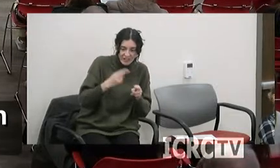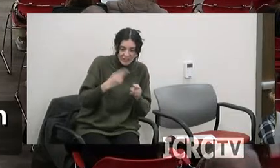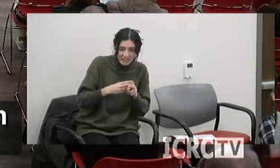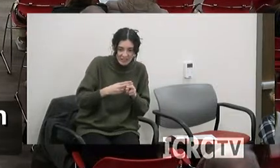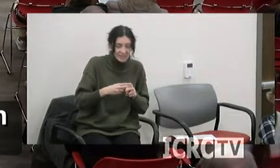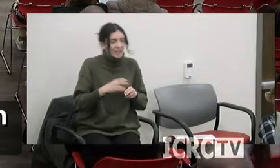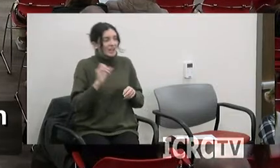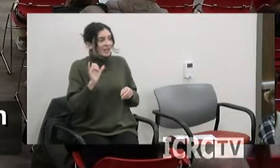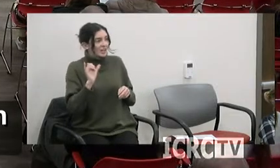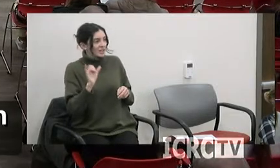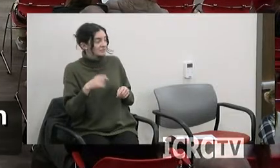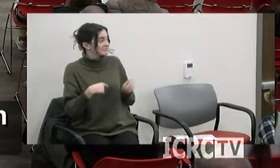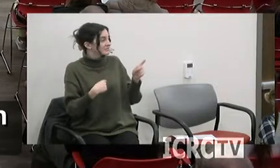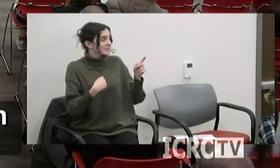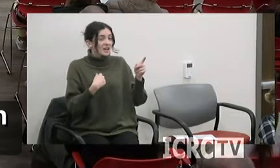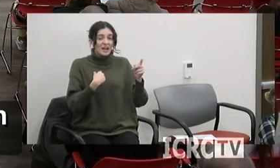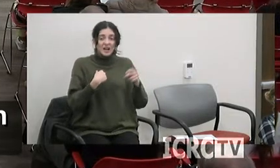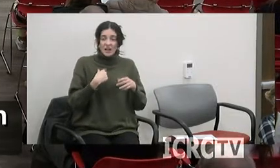Ms. Chestnut.